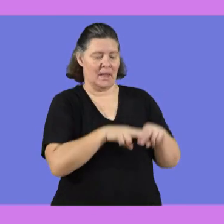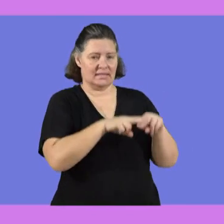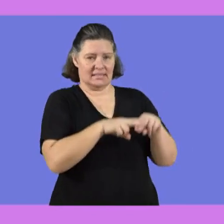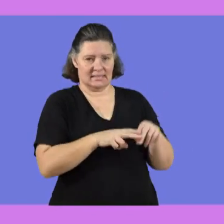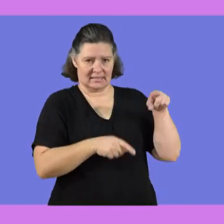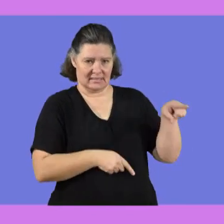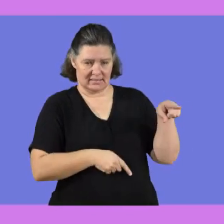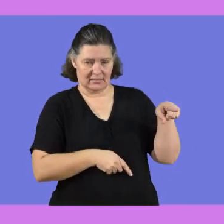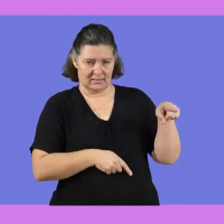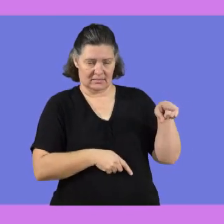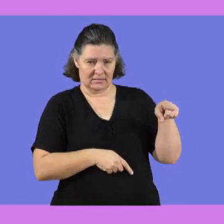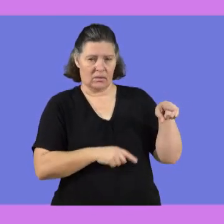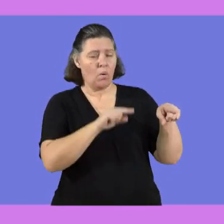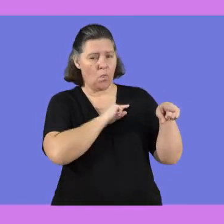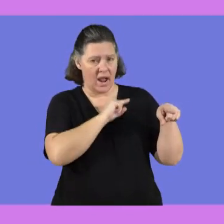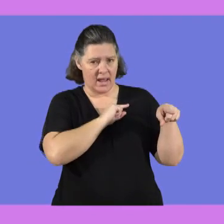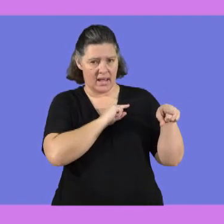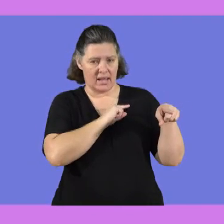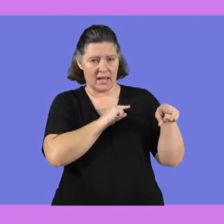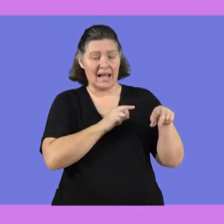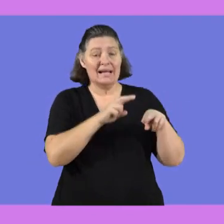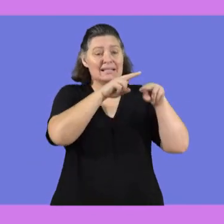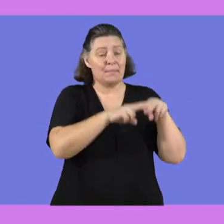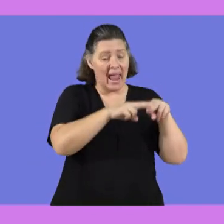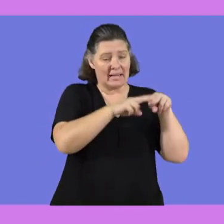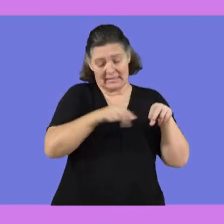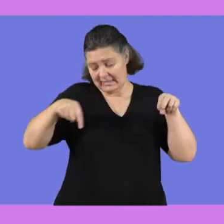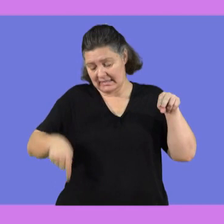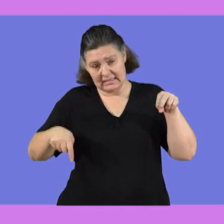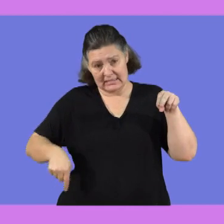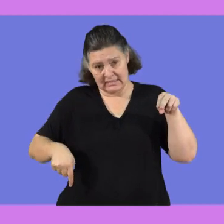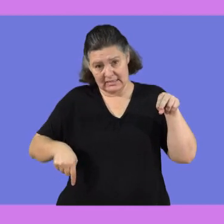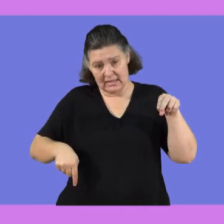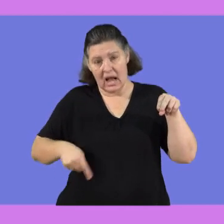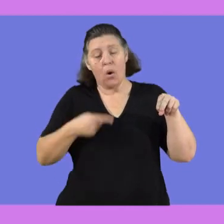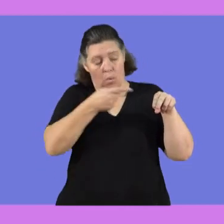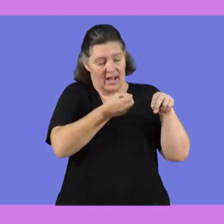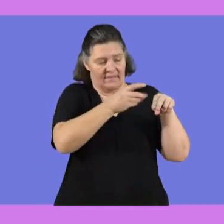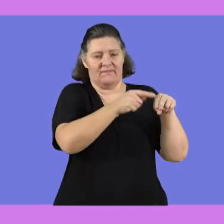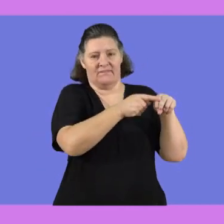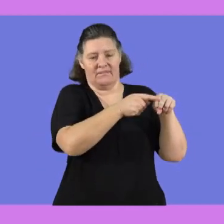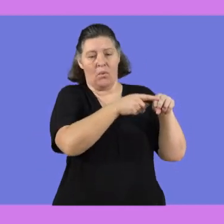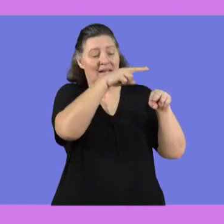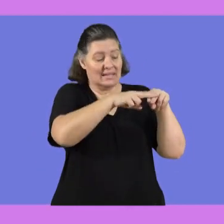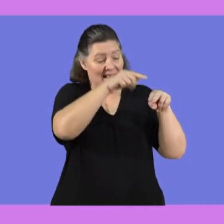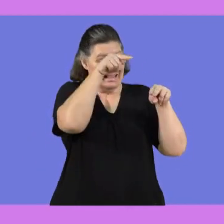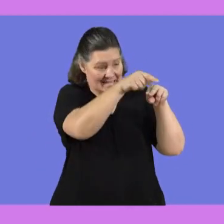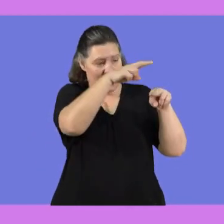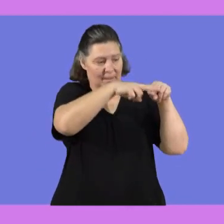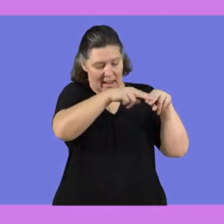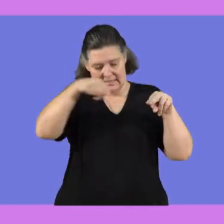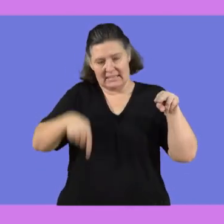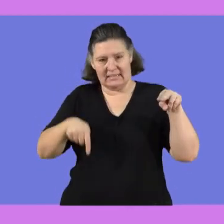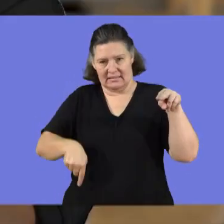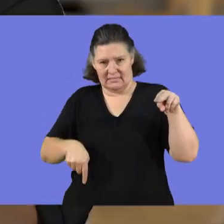variable. Then the glass of water, it is the dependent variable because it will depend on the number of glasses